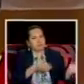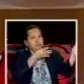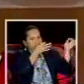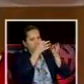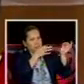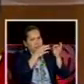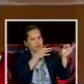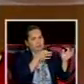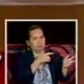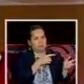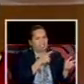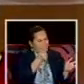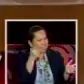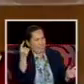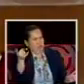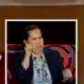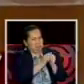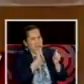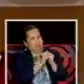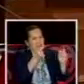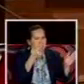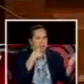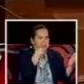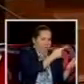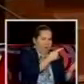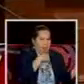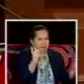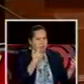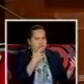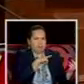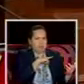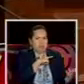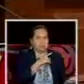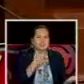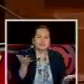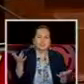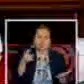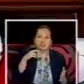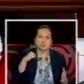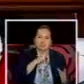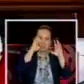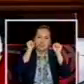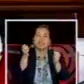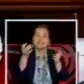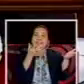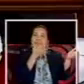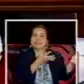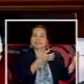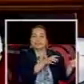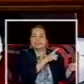presuming that there were other actions, Your Honor. I'm just asking, Your Honor, if preliminary. He knows. Hold on, let him answer. Your Honor,